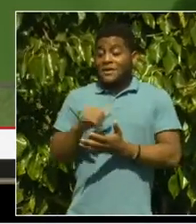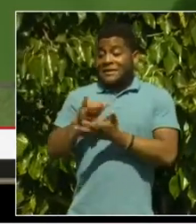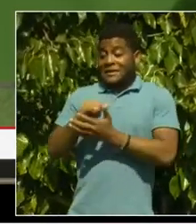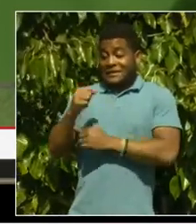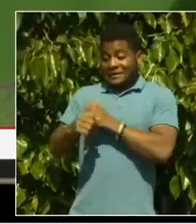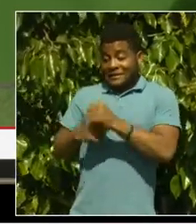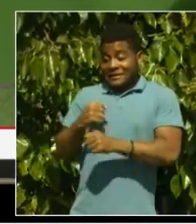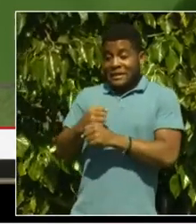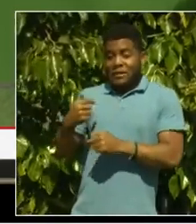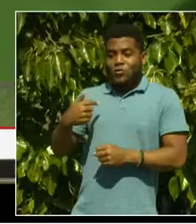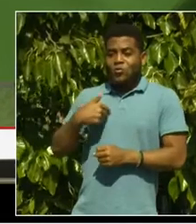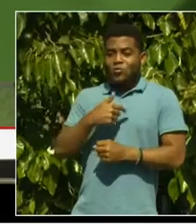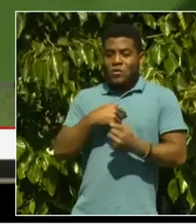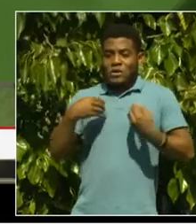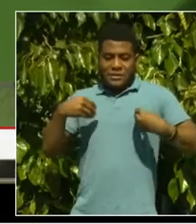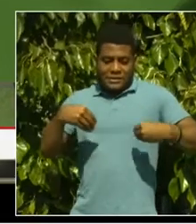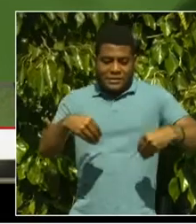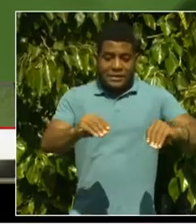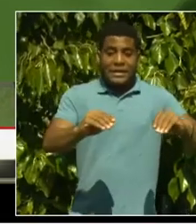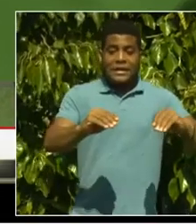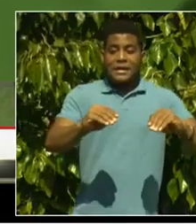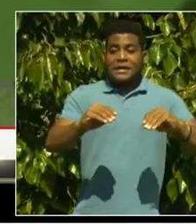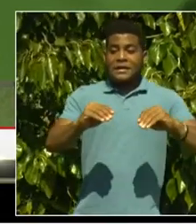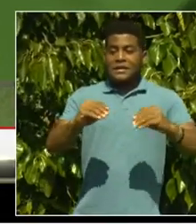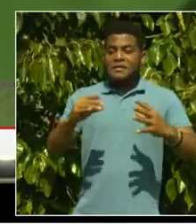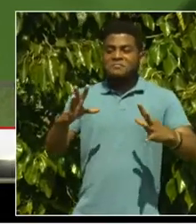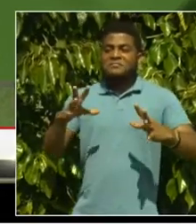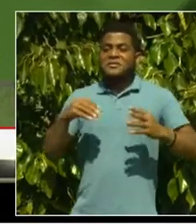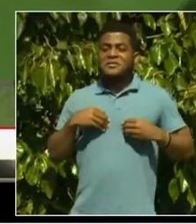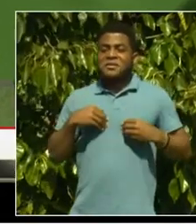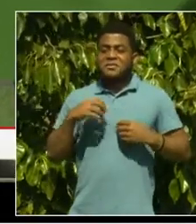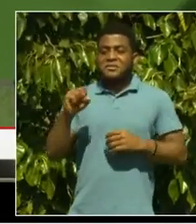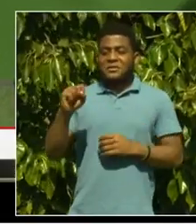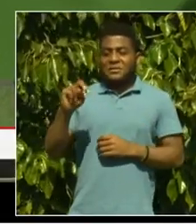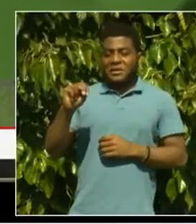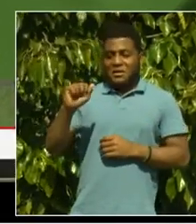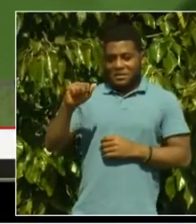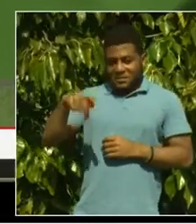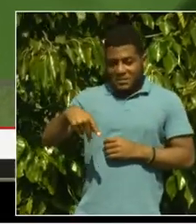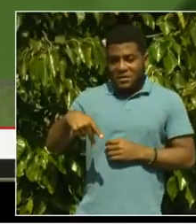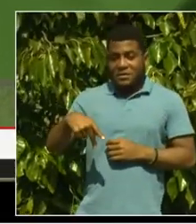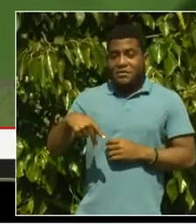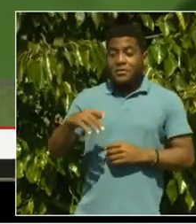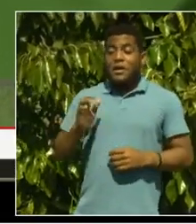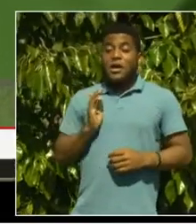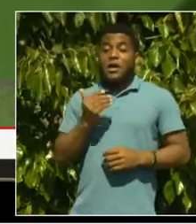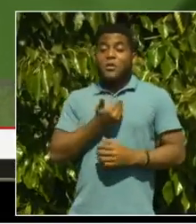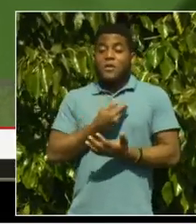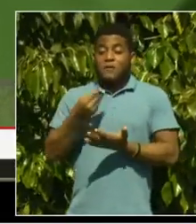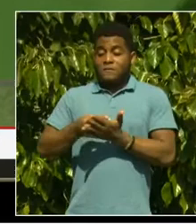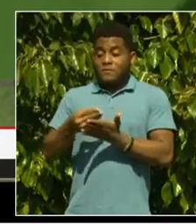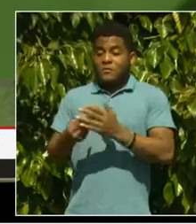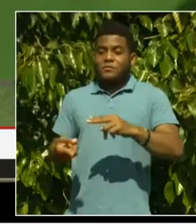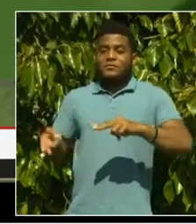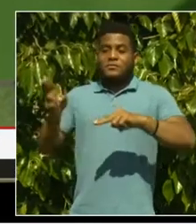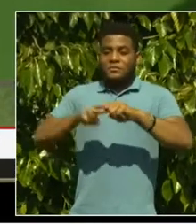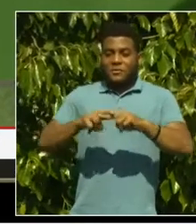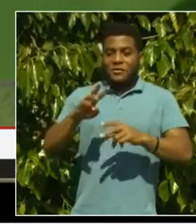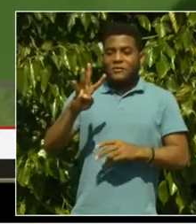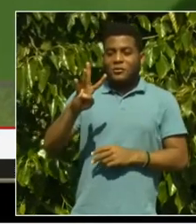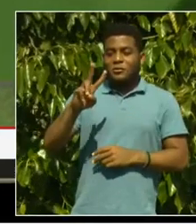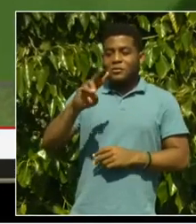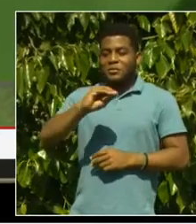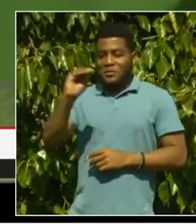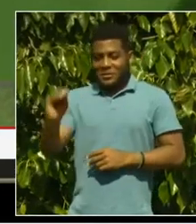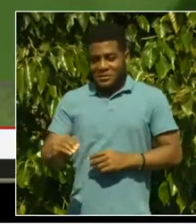growing sales year over year show that there is an unmet demand for healthy foods in these neighborhoods. This year,